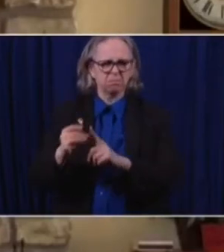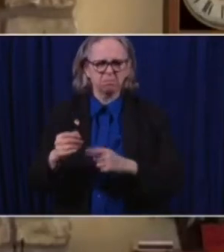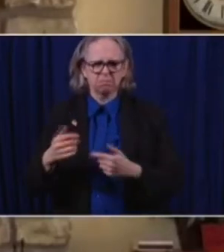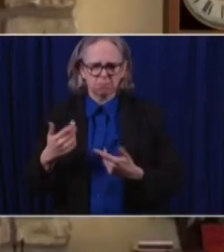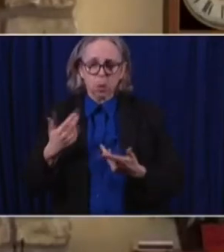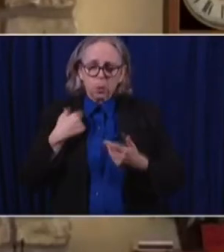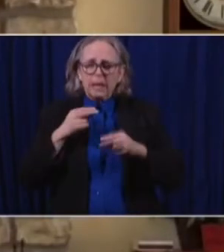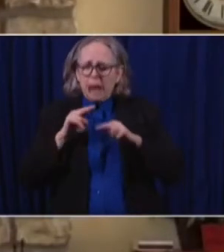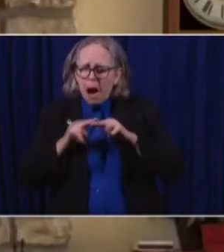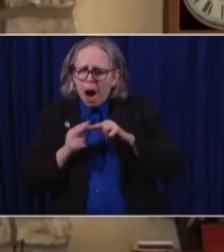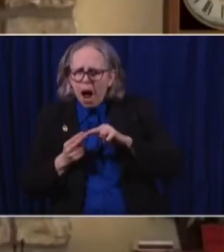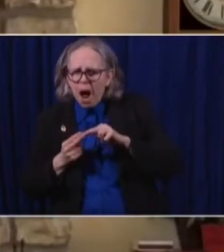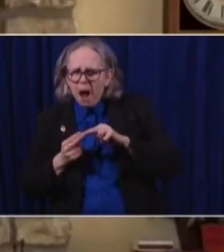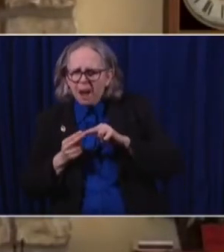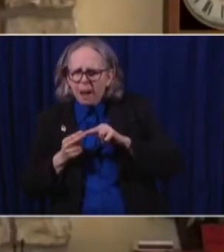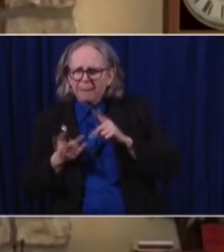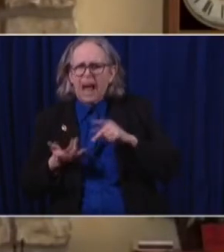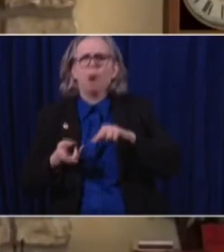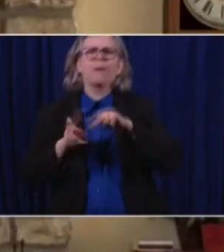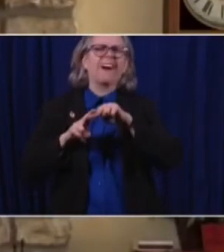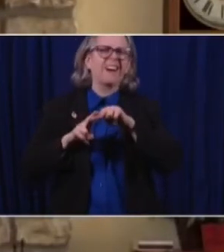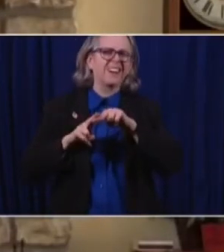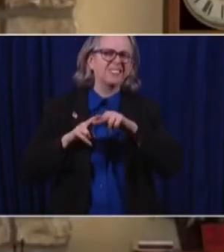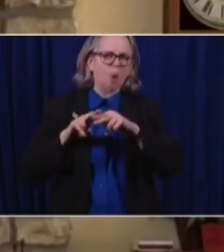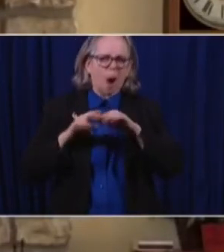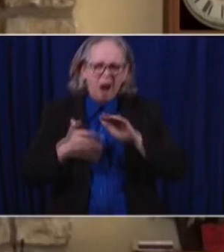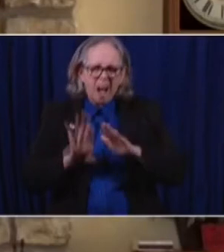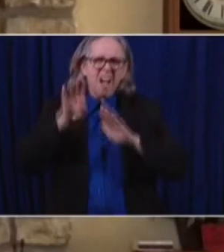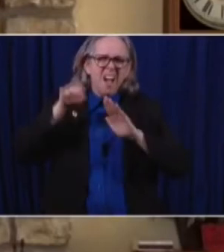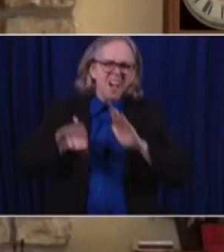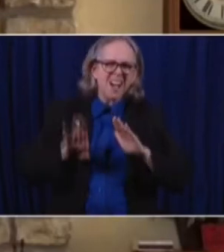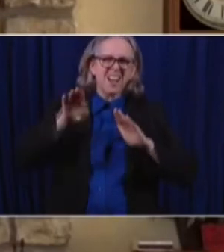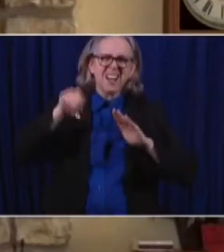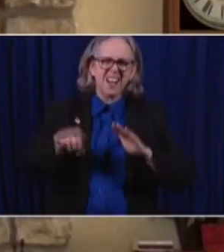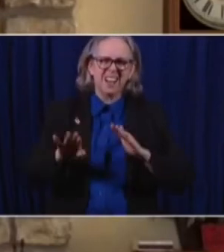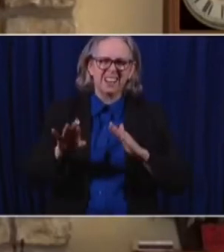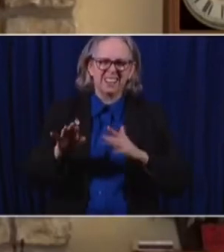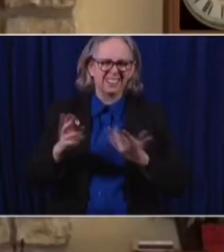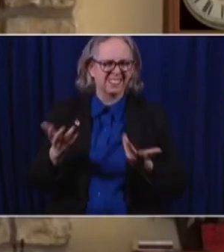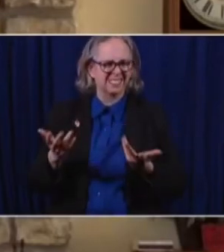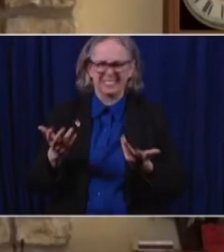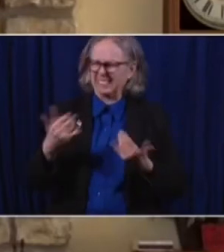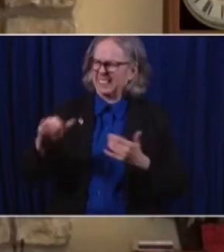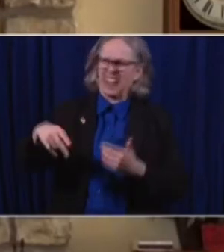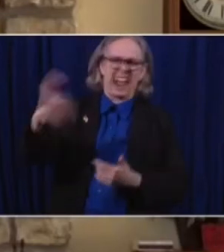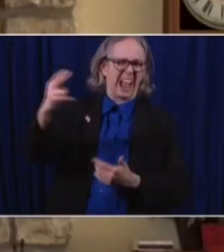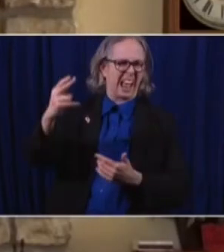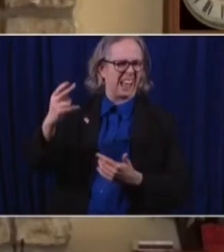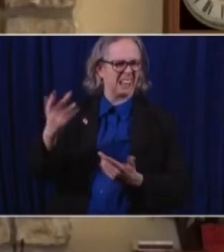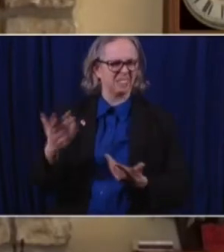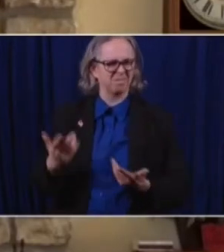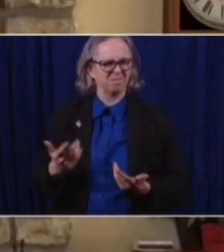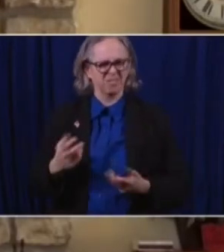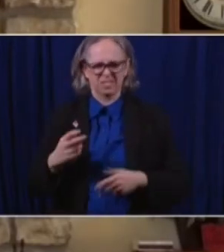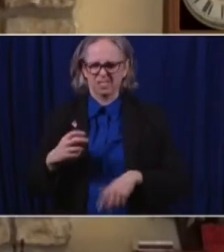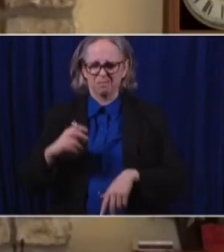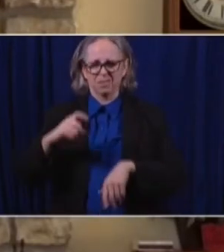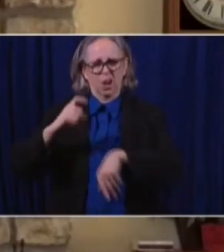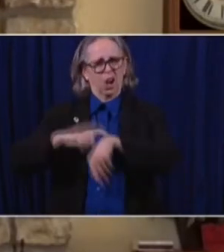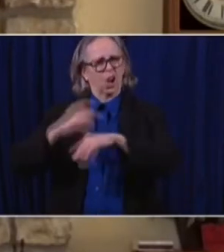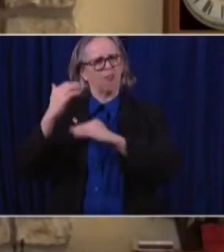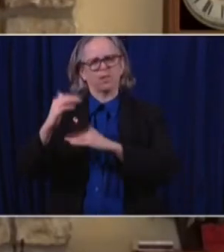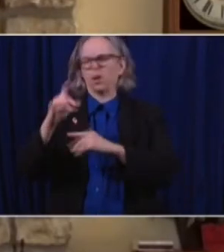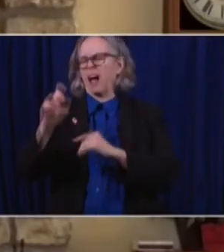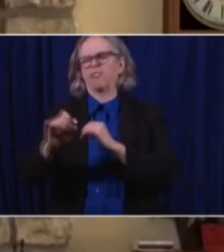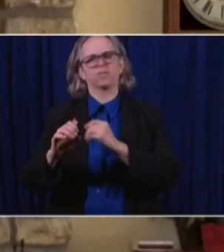a major drop in cases. So we're at a very high level, and so we're going to have to continue that on. We're going to